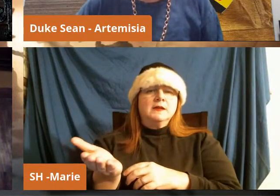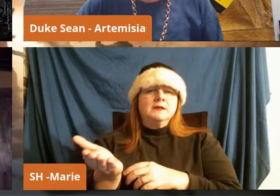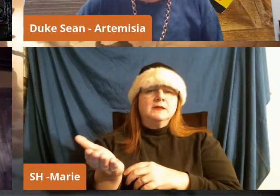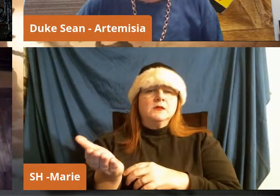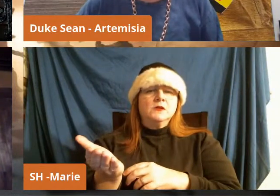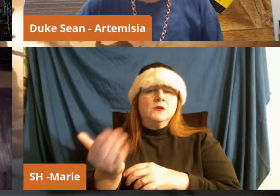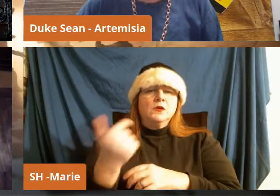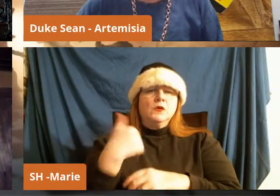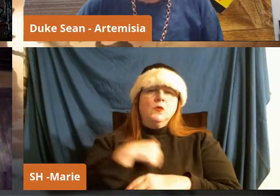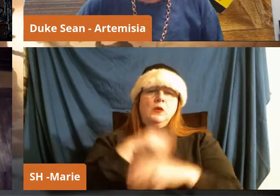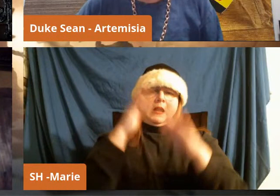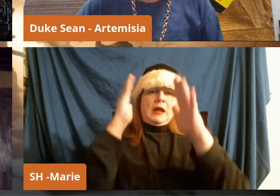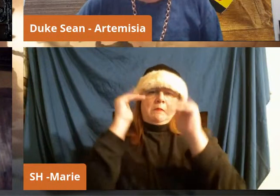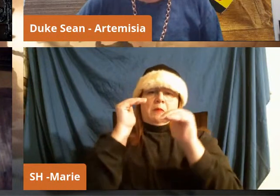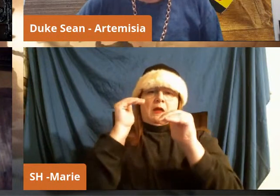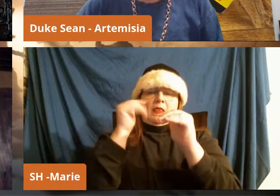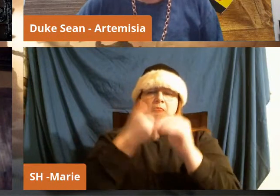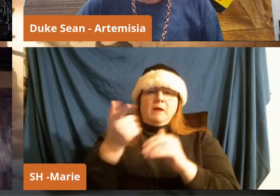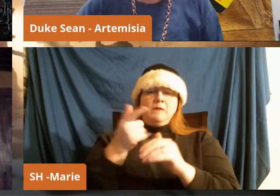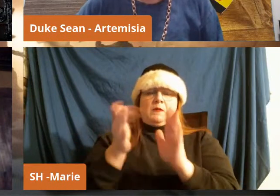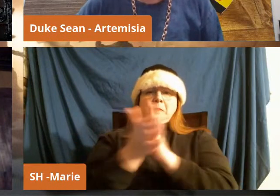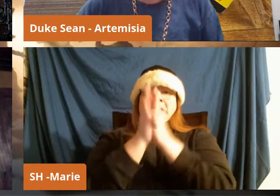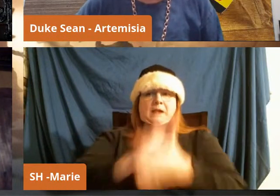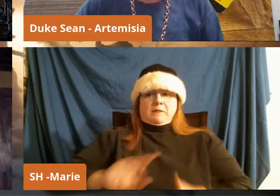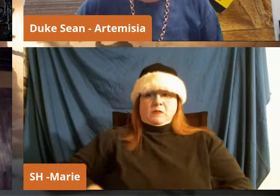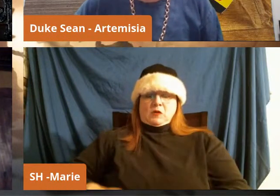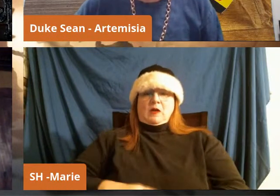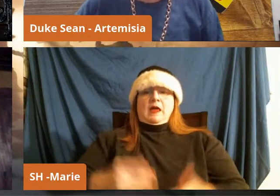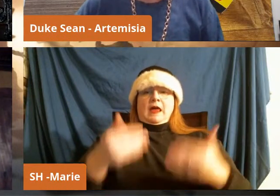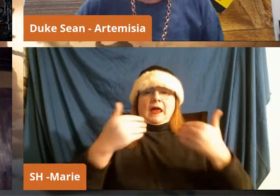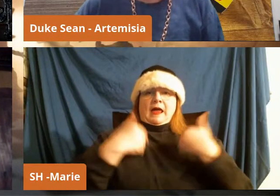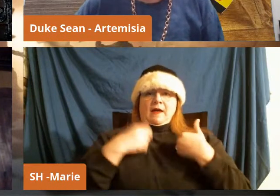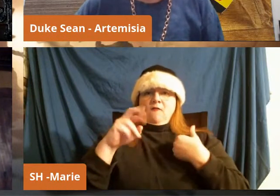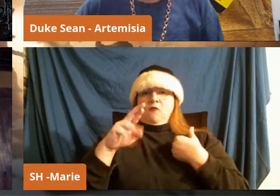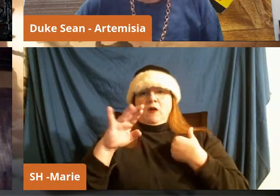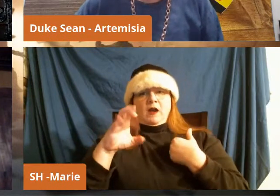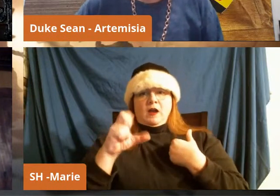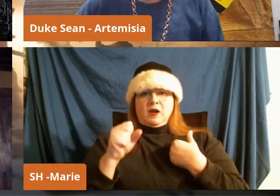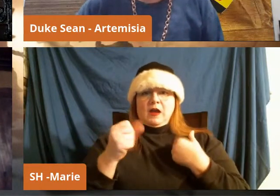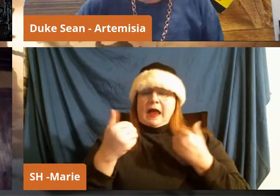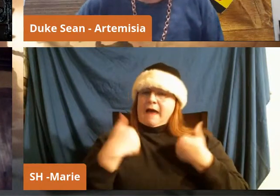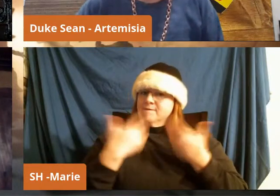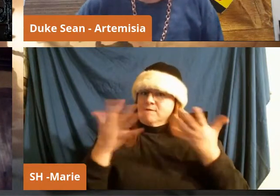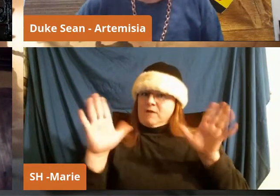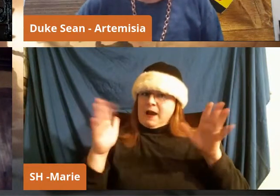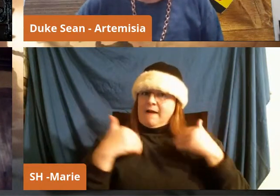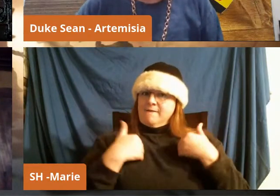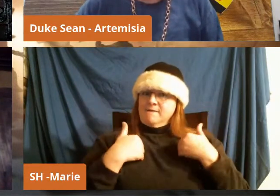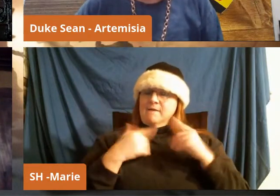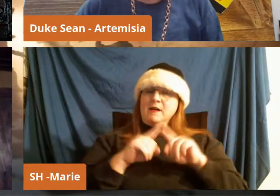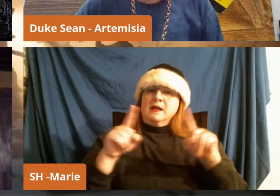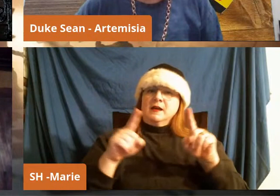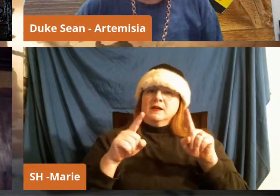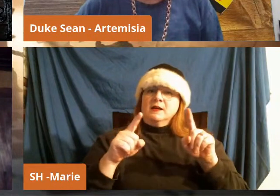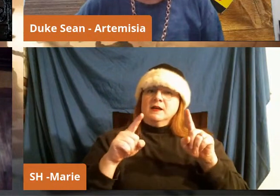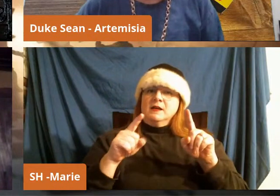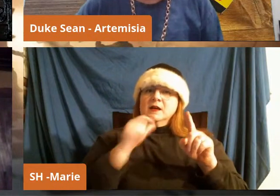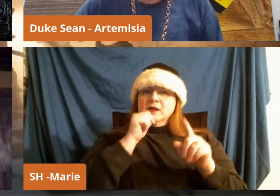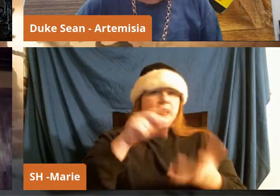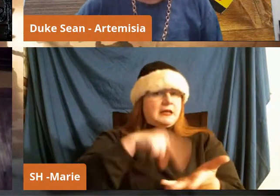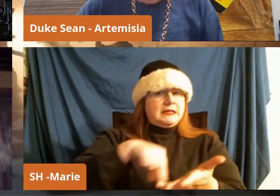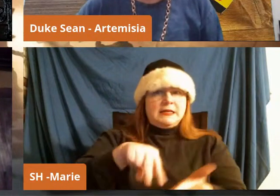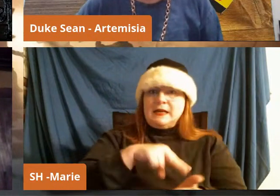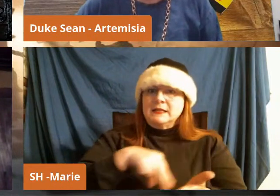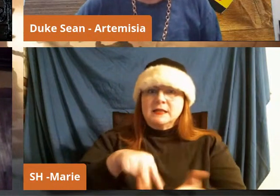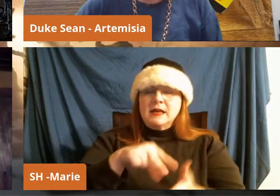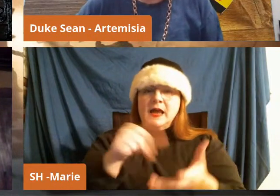We expect them to be knightly and to have franchise, but There's not nearly as much dancing at